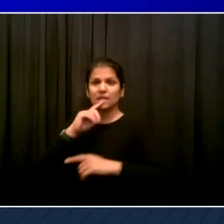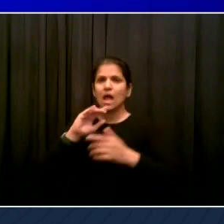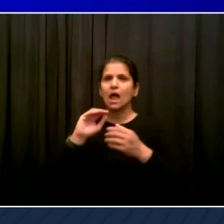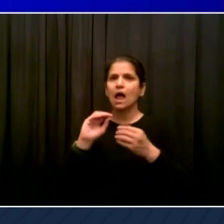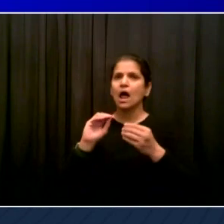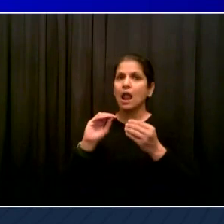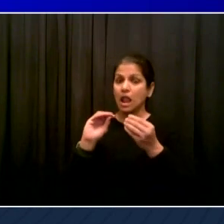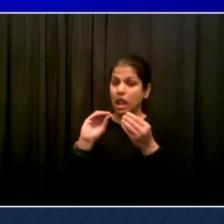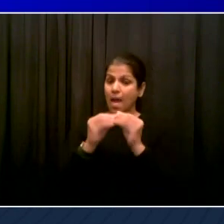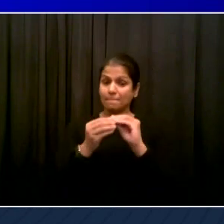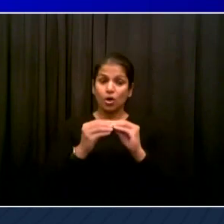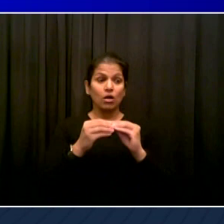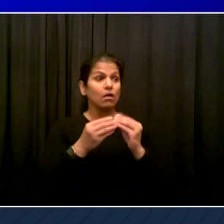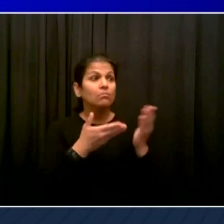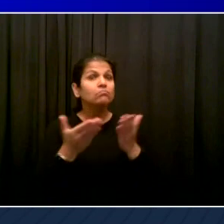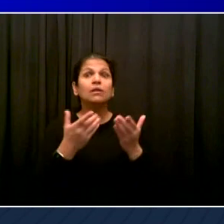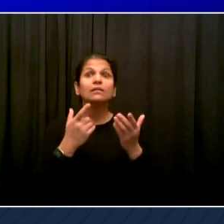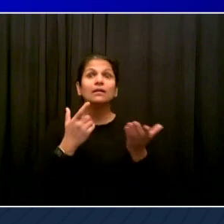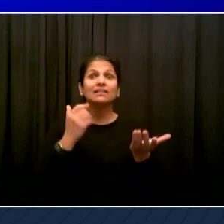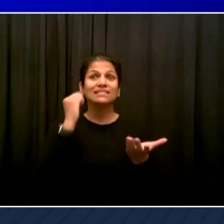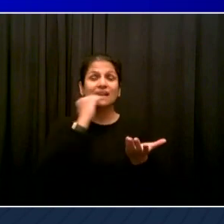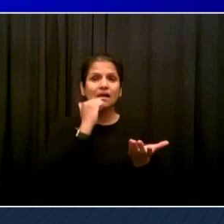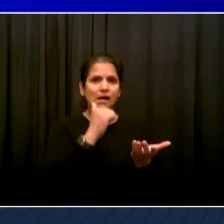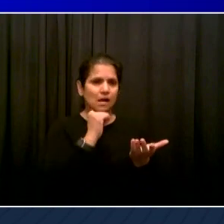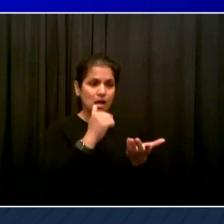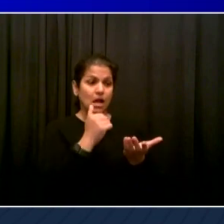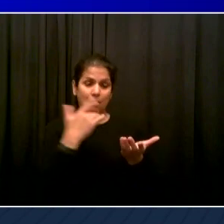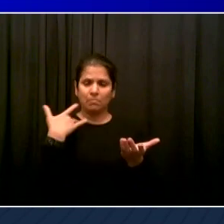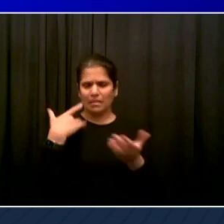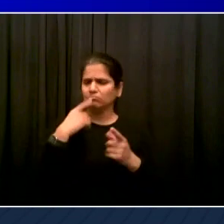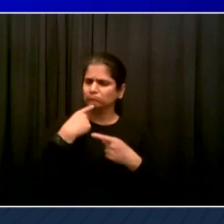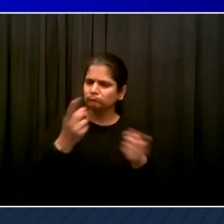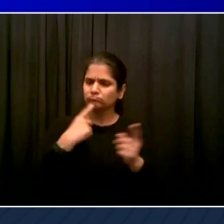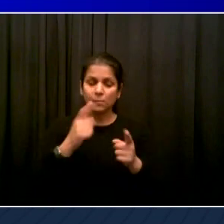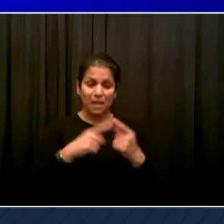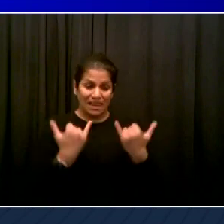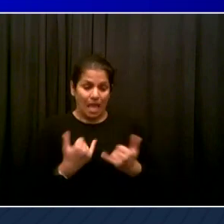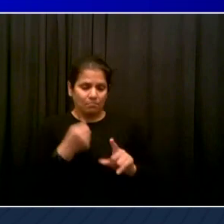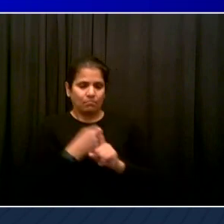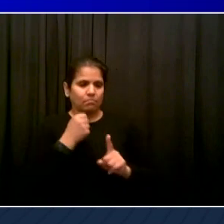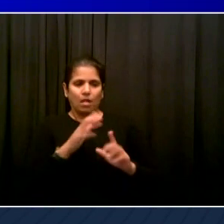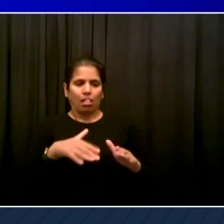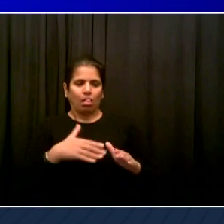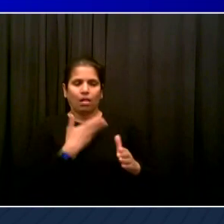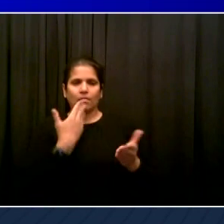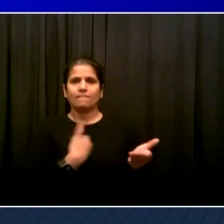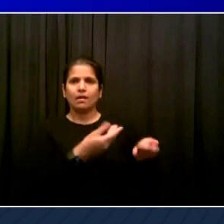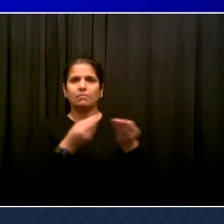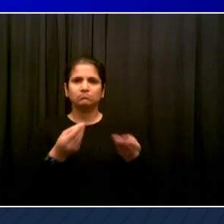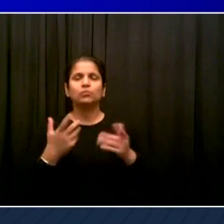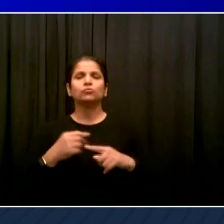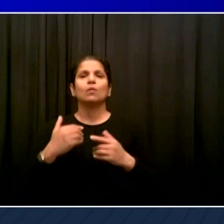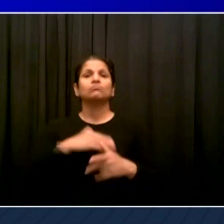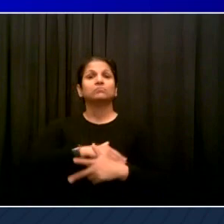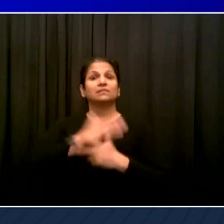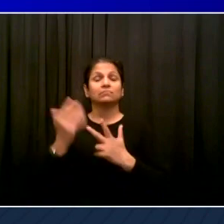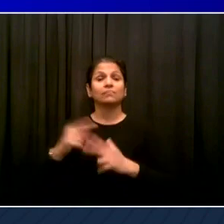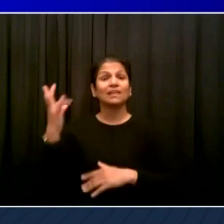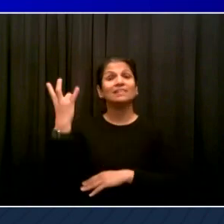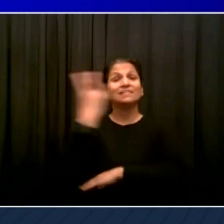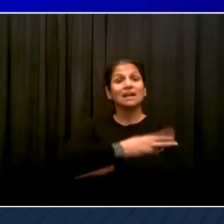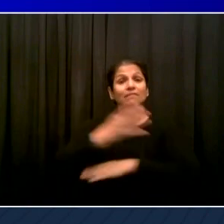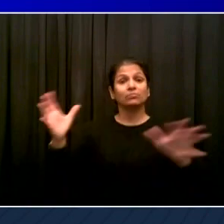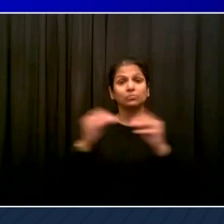because of some technical issues, so we'll have that for you tomorrow. Number two, new reported cases on a 7-day average. Today's report,